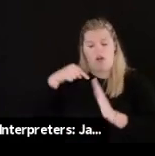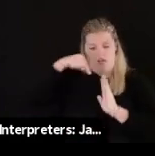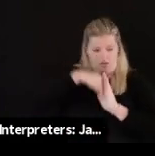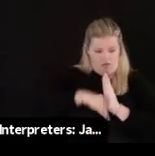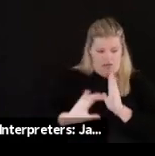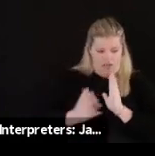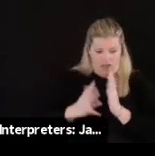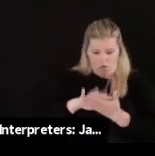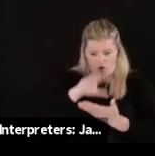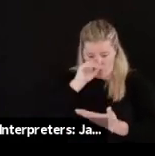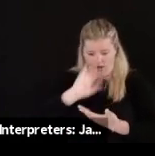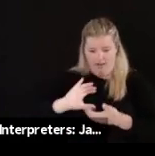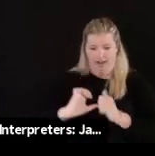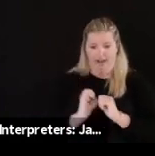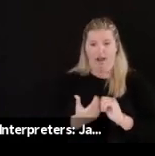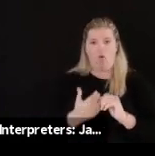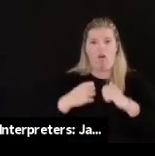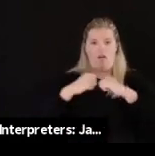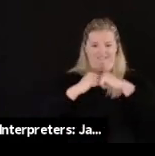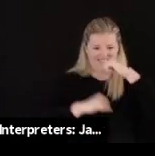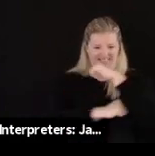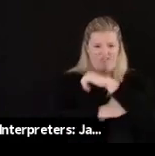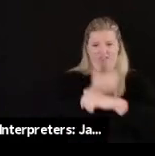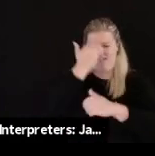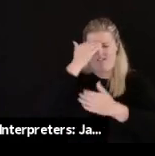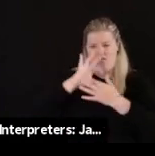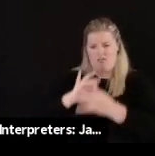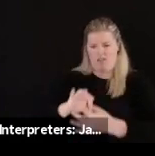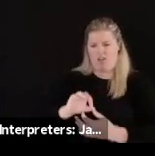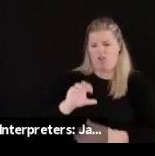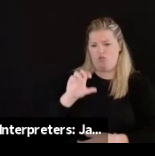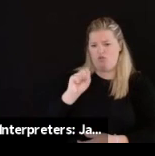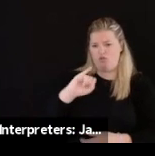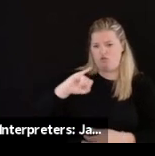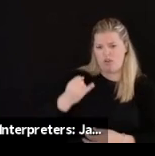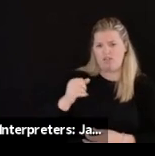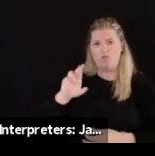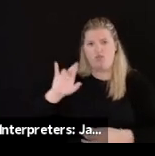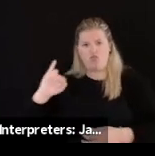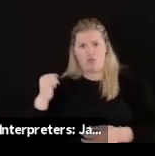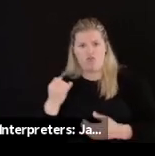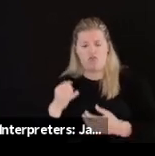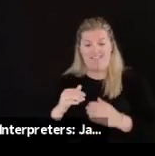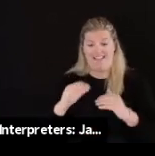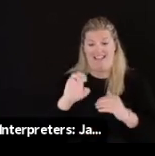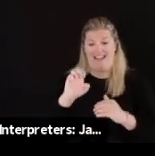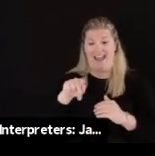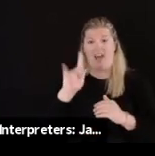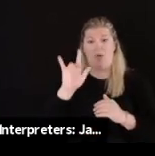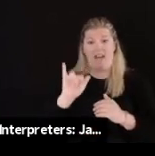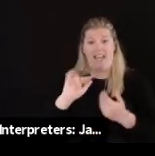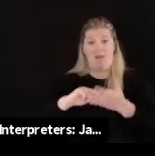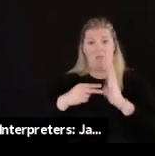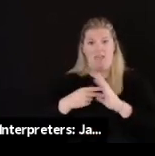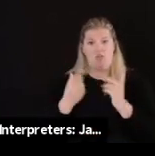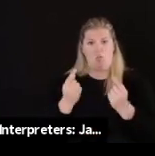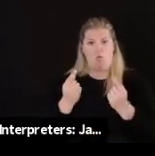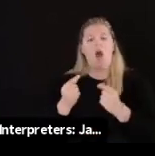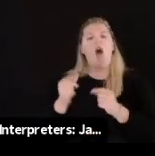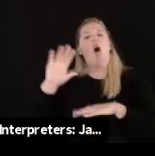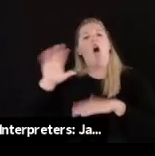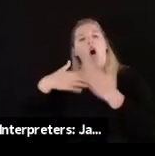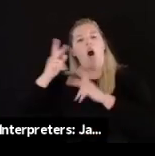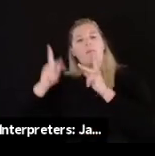knowledge about social and racial justice and what equity will look like when all people have a right to access, a right to